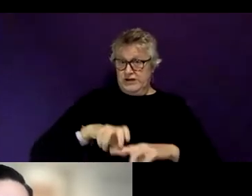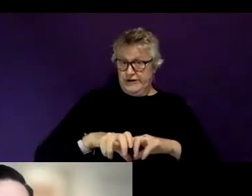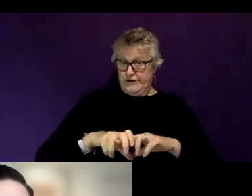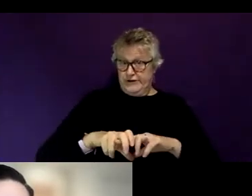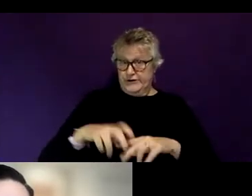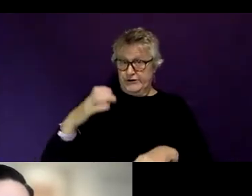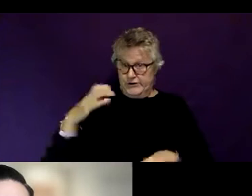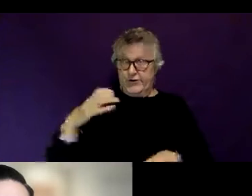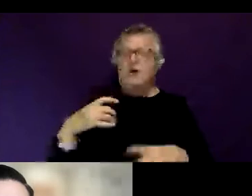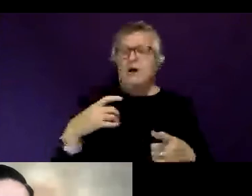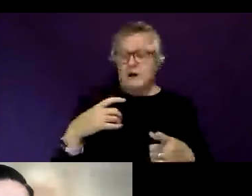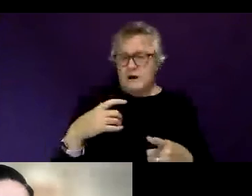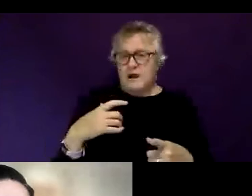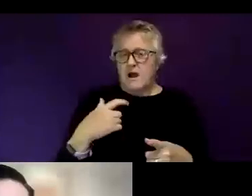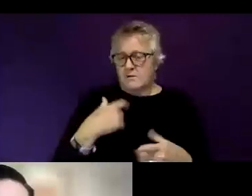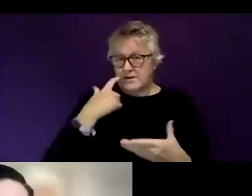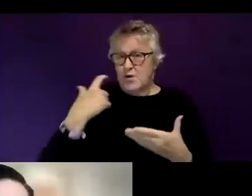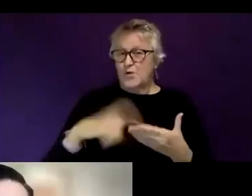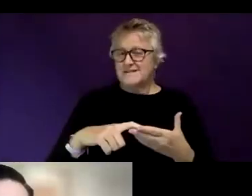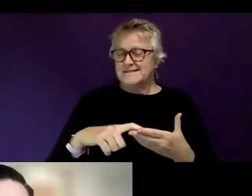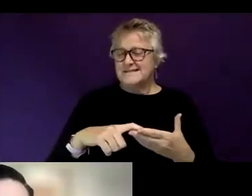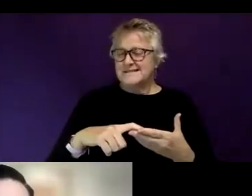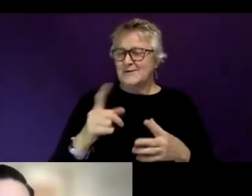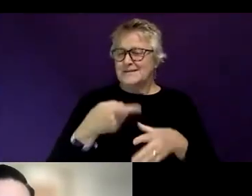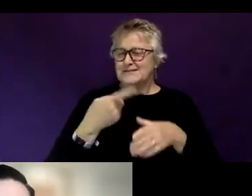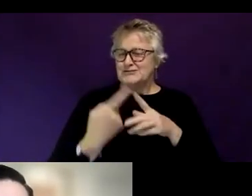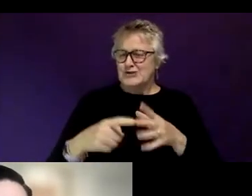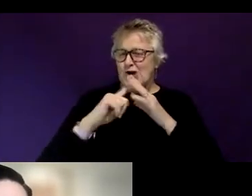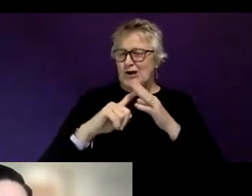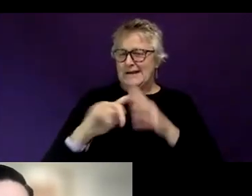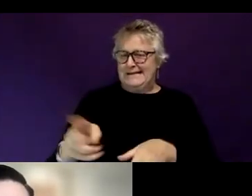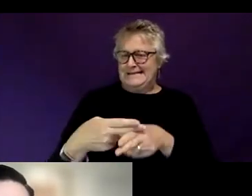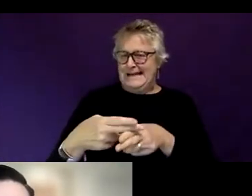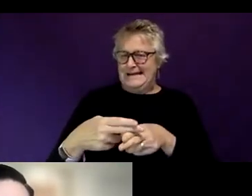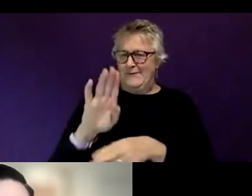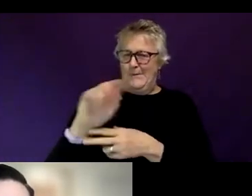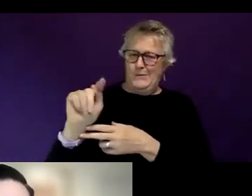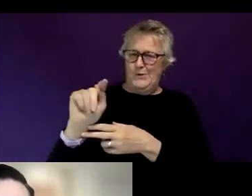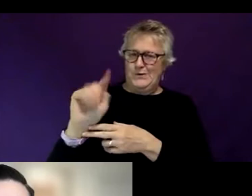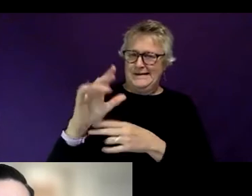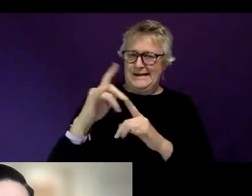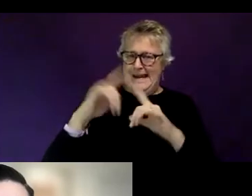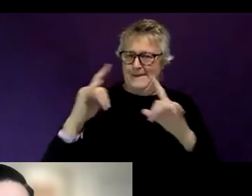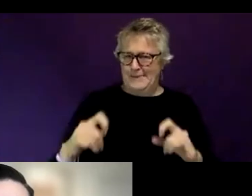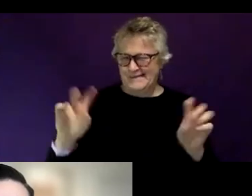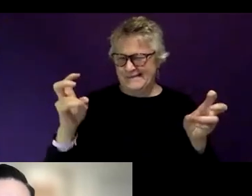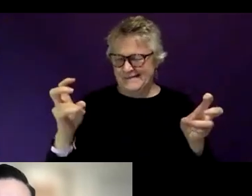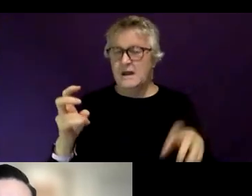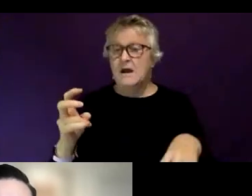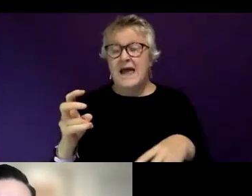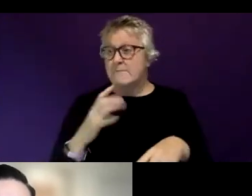that we're starting a candidate boot camp. The whole goal of my time as chair is to elevate